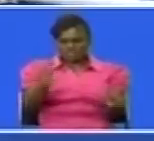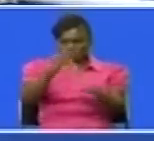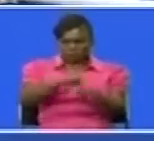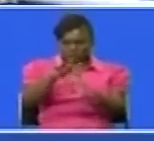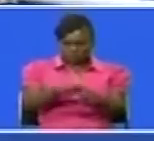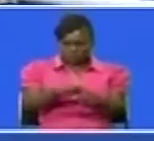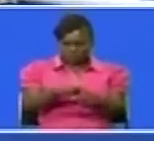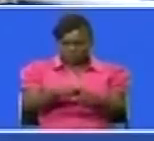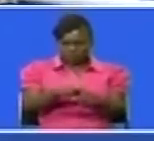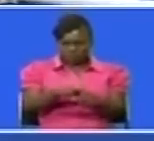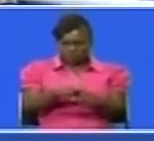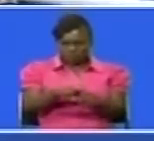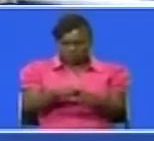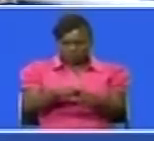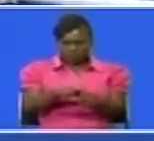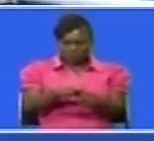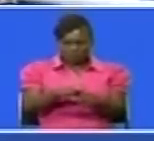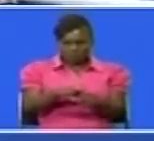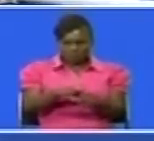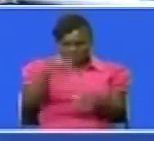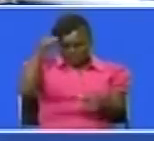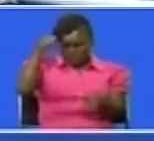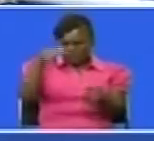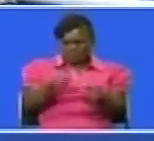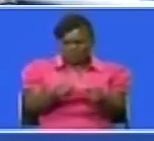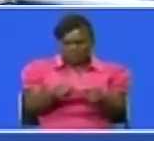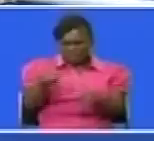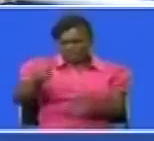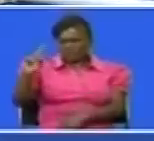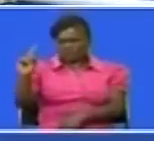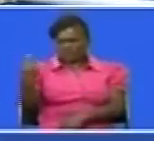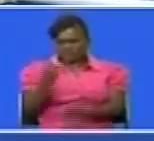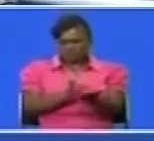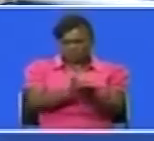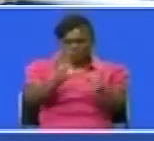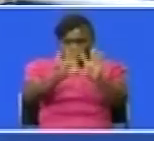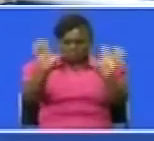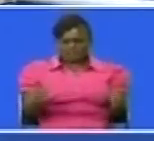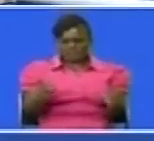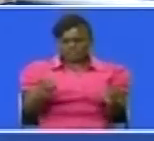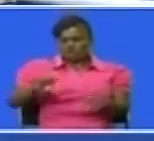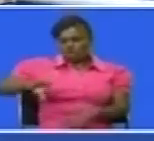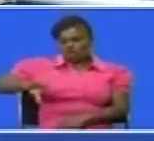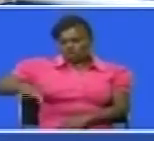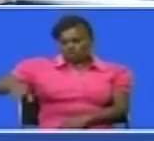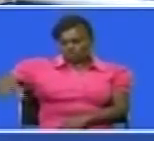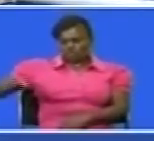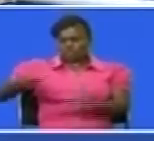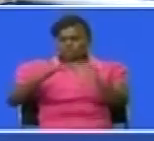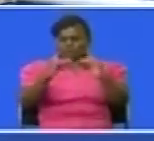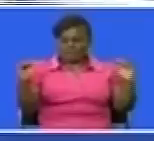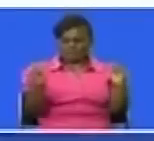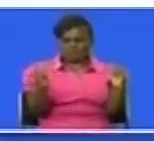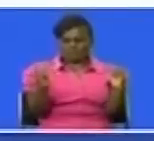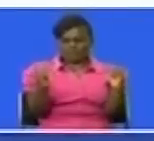after 2012-2013 elections, we remember that he was the first one to allocate our whole budget to constituency level, and we came up with economic stimulus that did